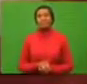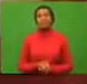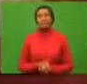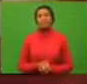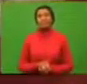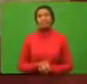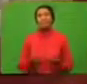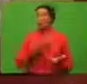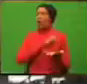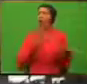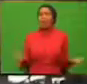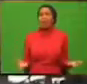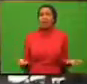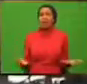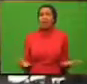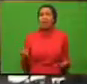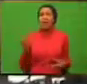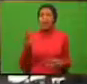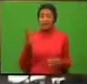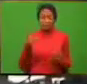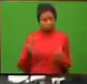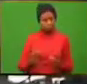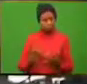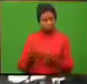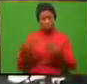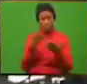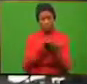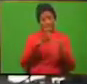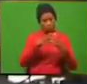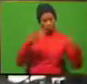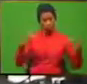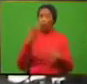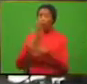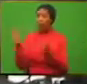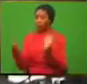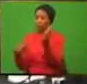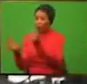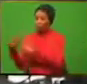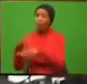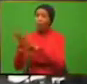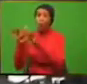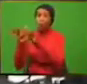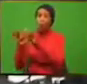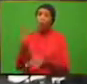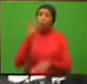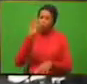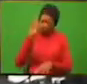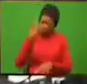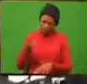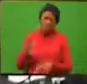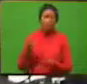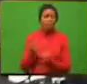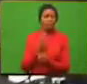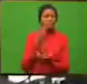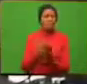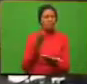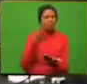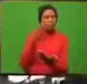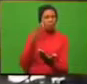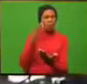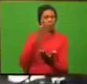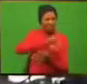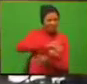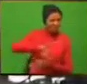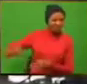And this is because if we rapidly expand growth and job creation, we will defuse the populist tinderbox that